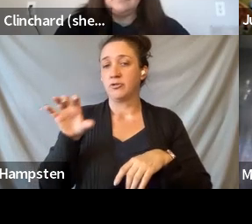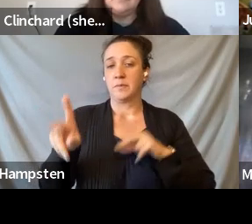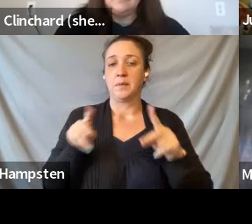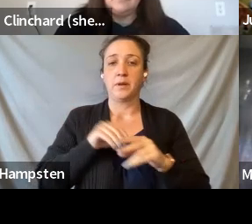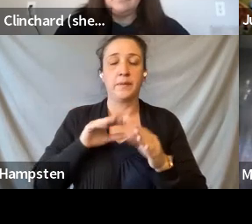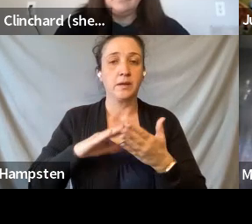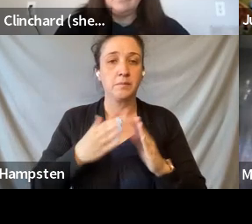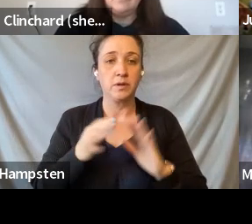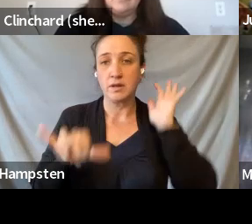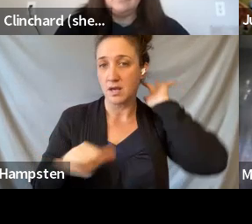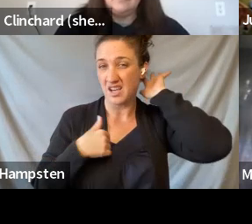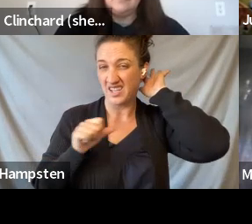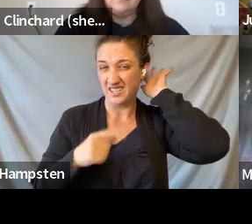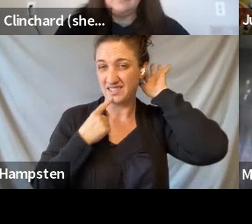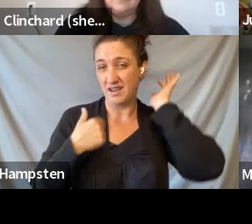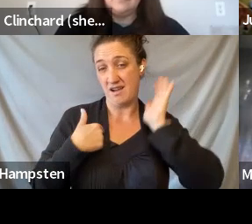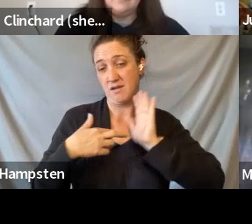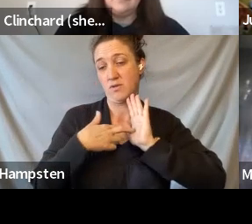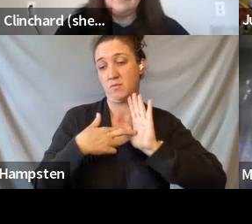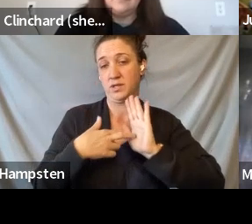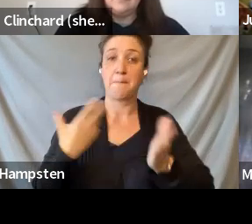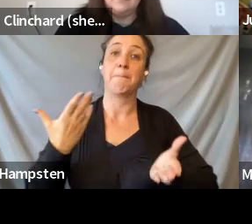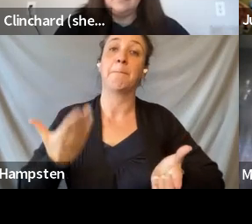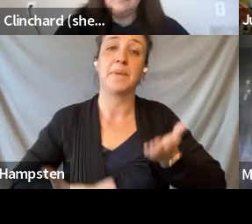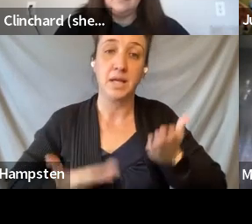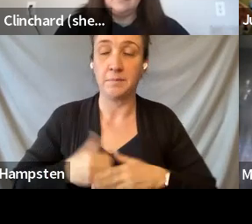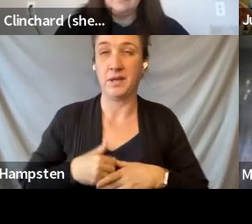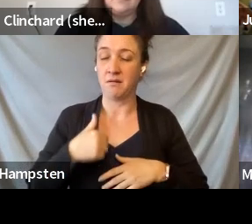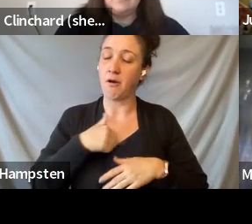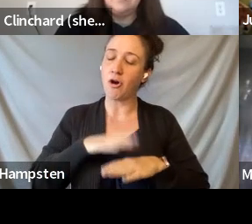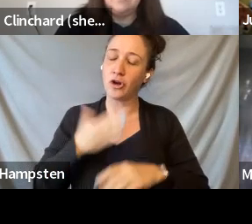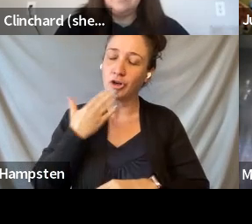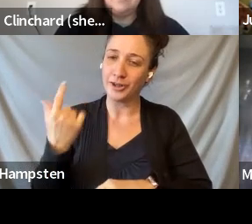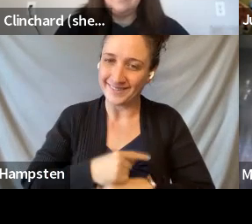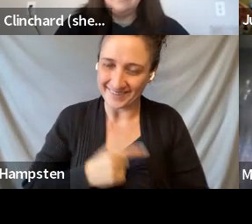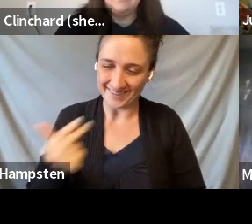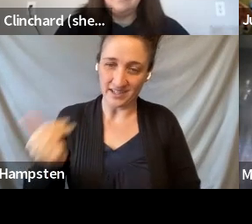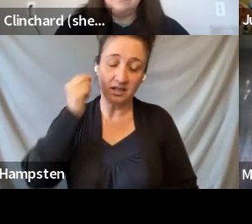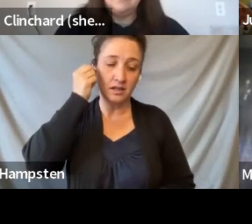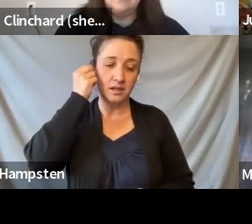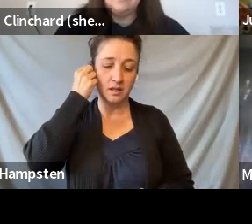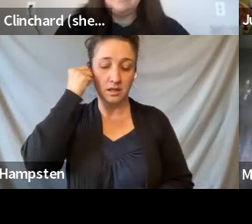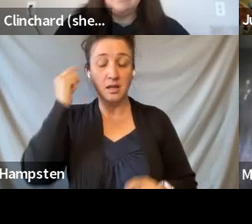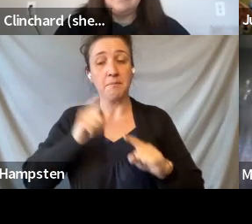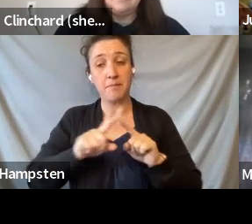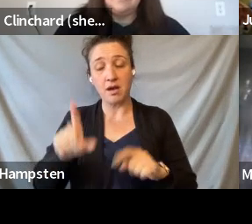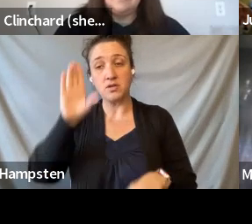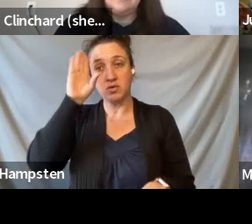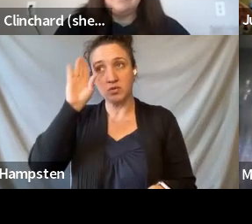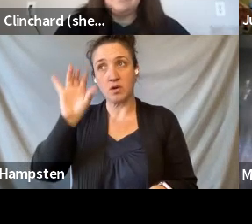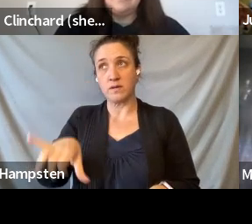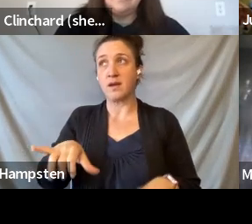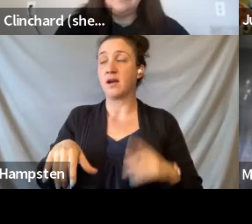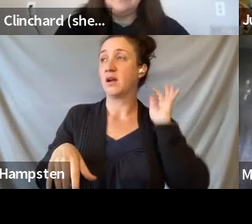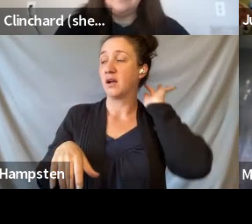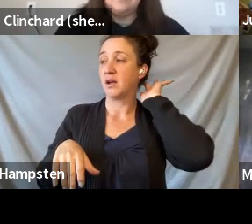community that I can say that I represent, maybe on a good day. but to know that as,